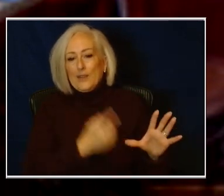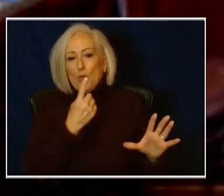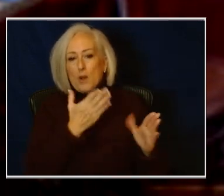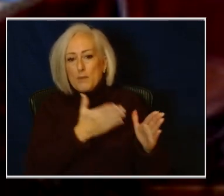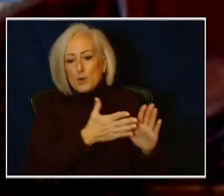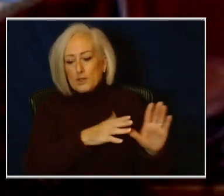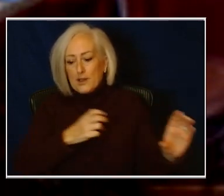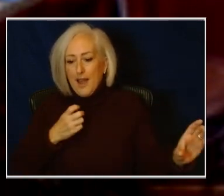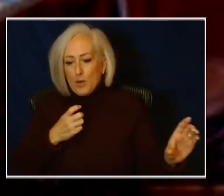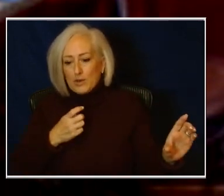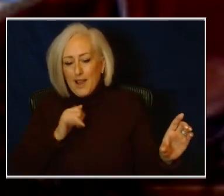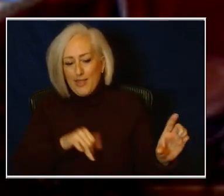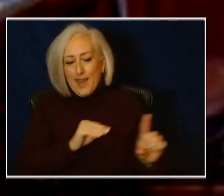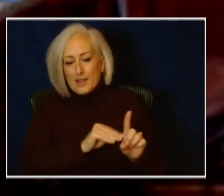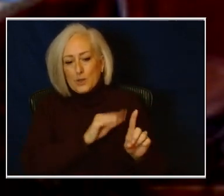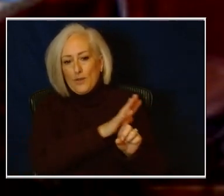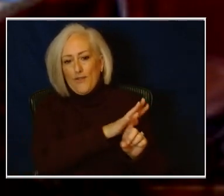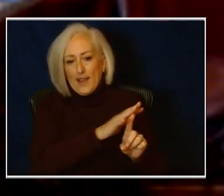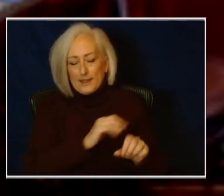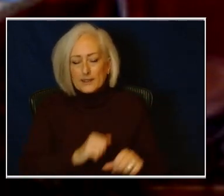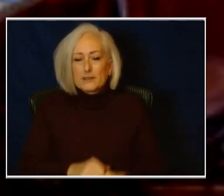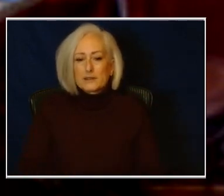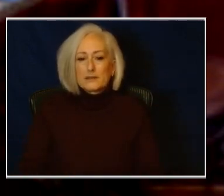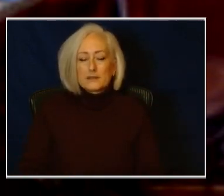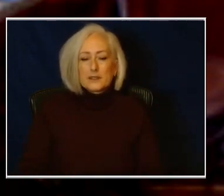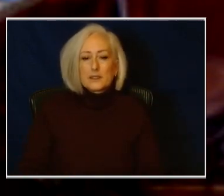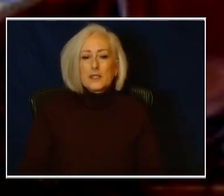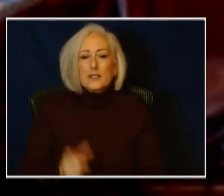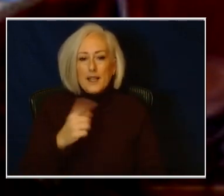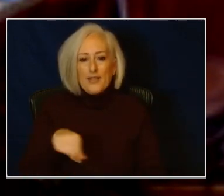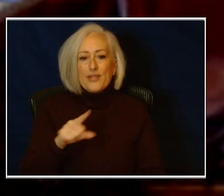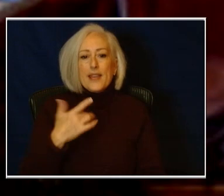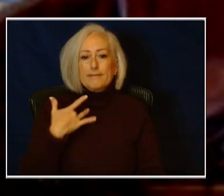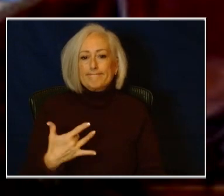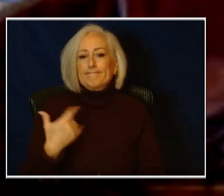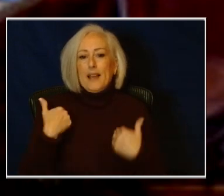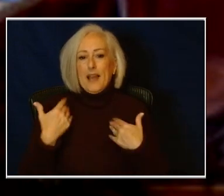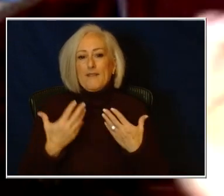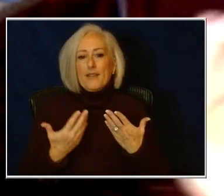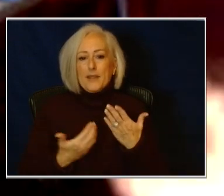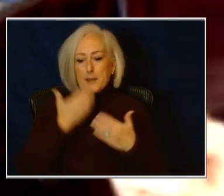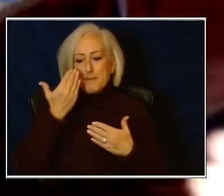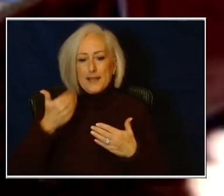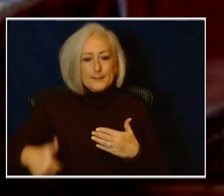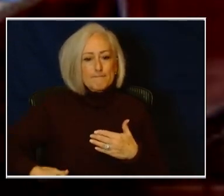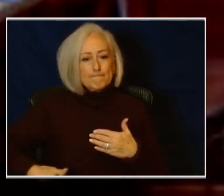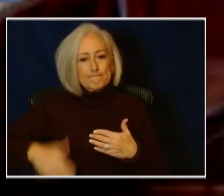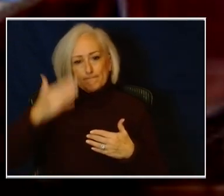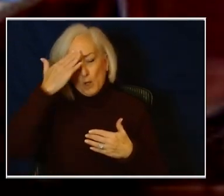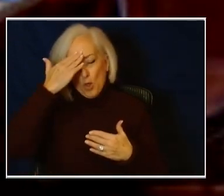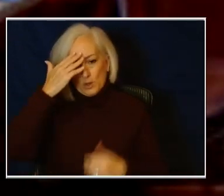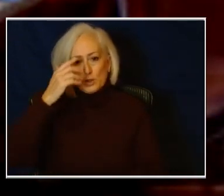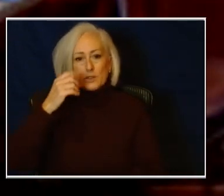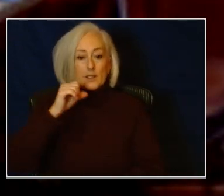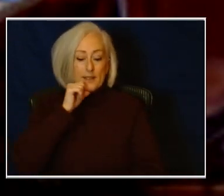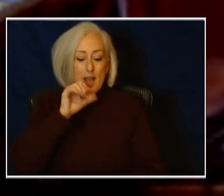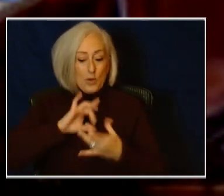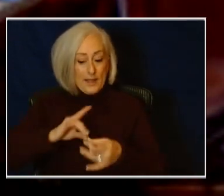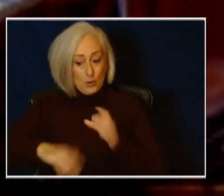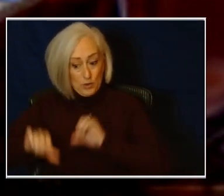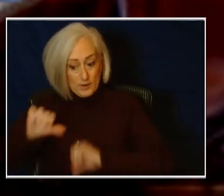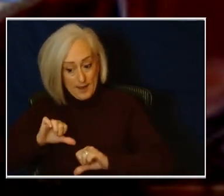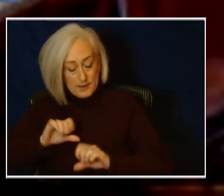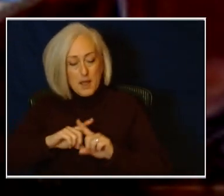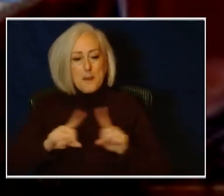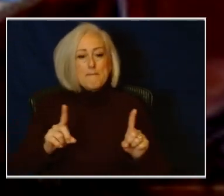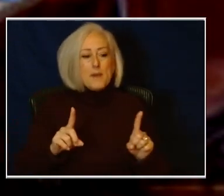person that's being affected. And they usually have the greatest insights, not scientifically, but the greatest insights as